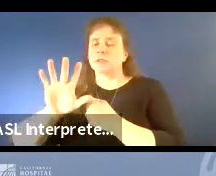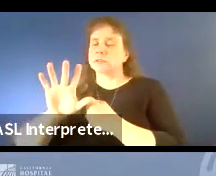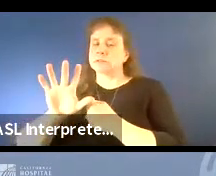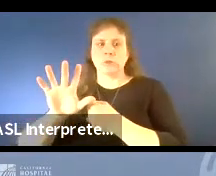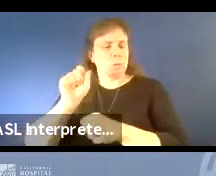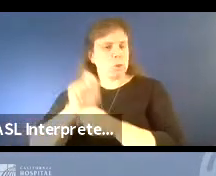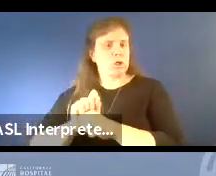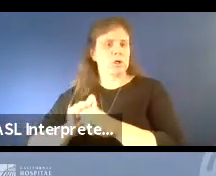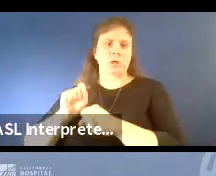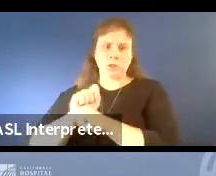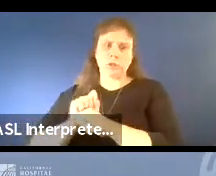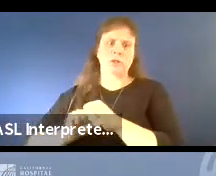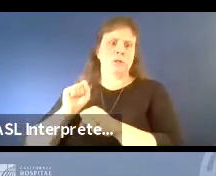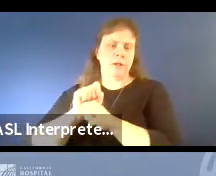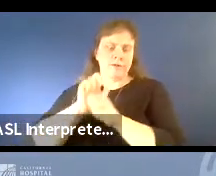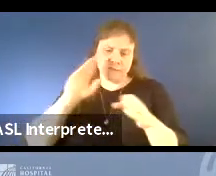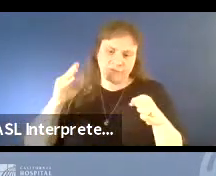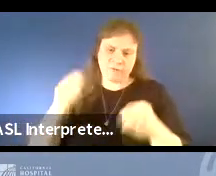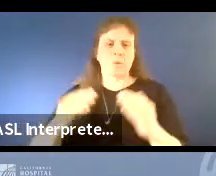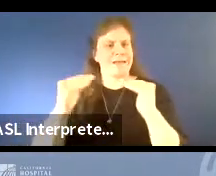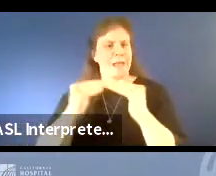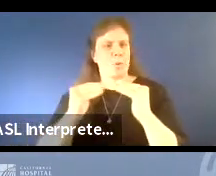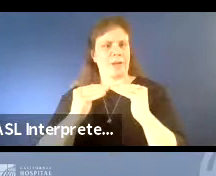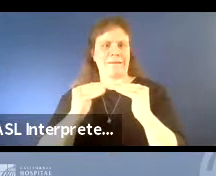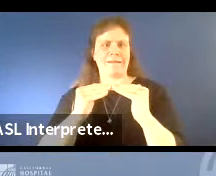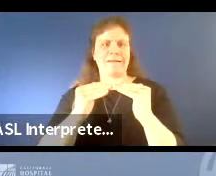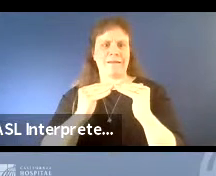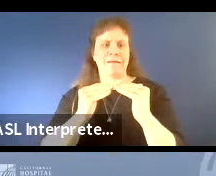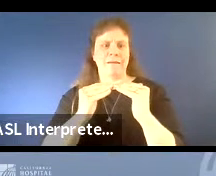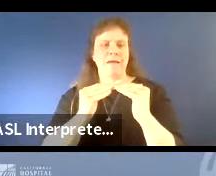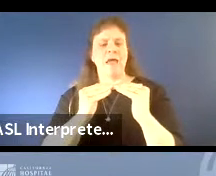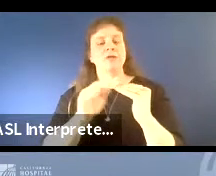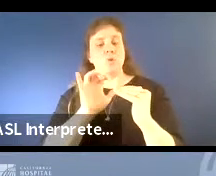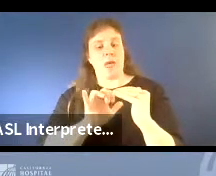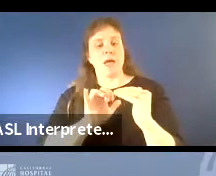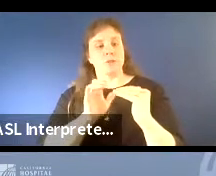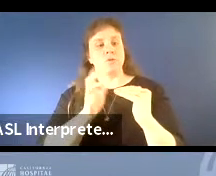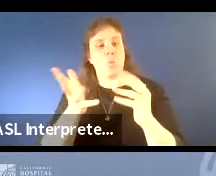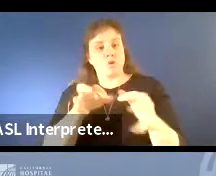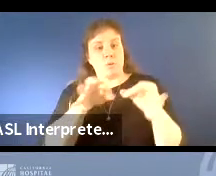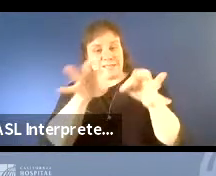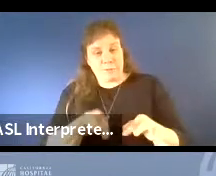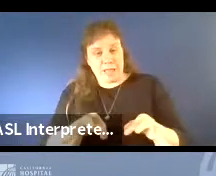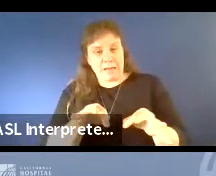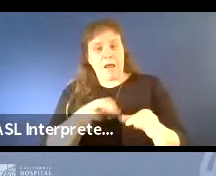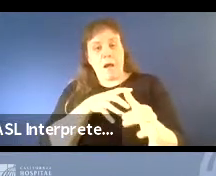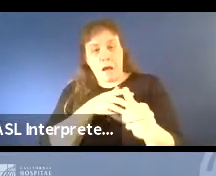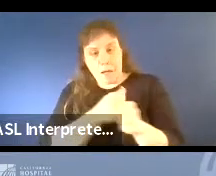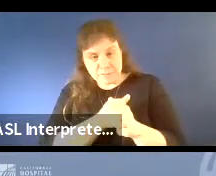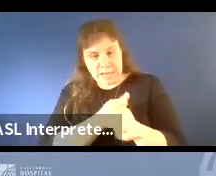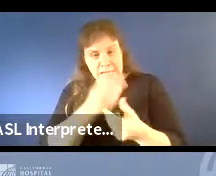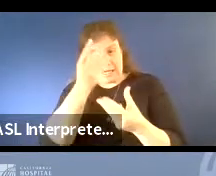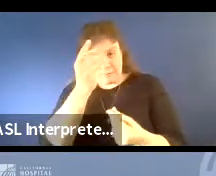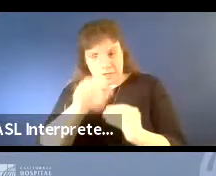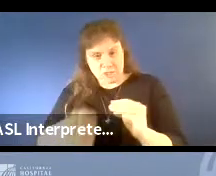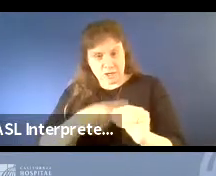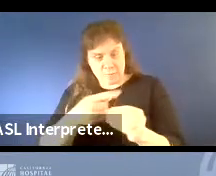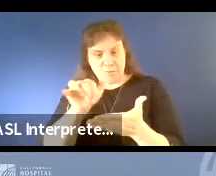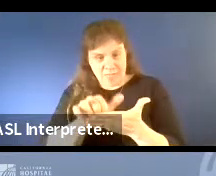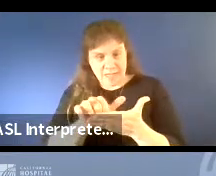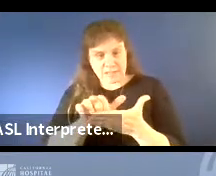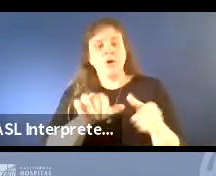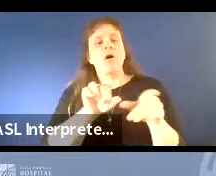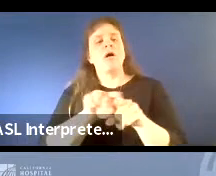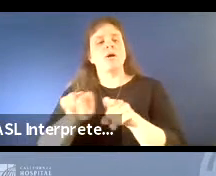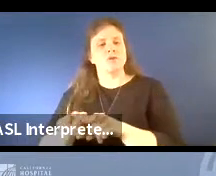very diligently on equity. And we want to not only present an update to you all on that, but also to,